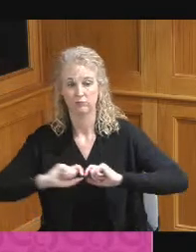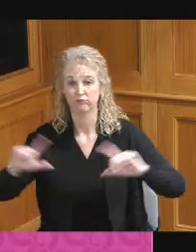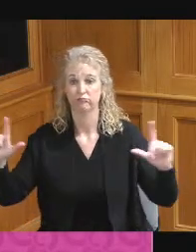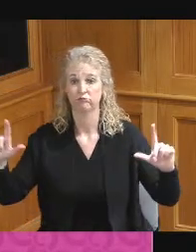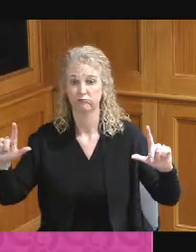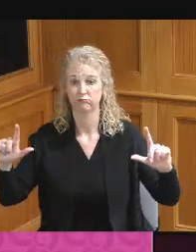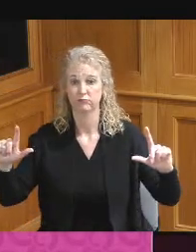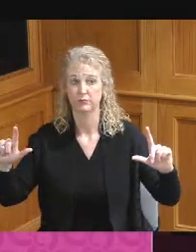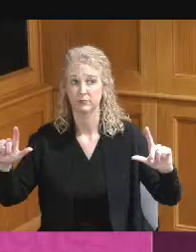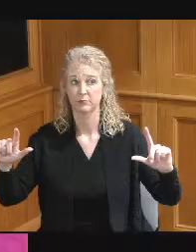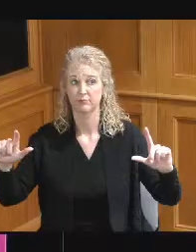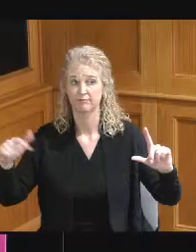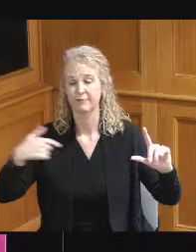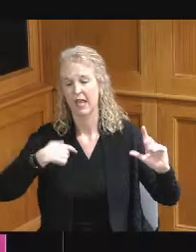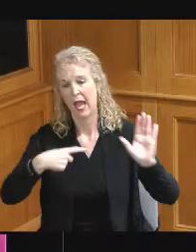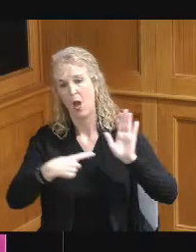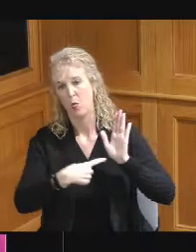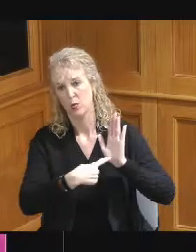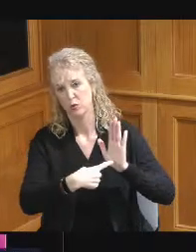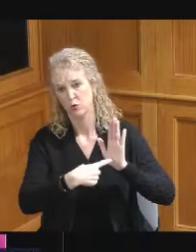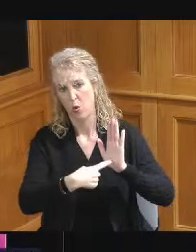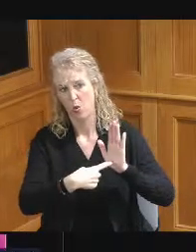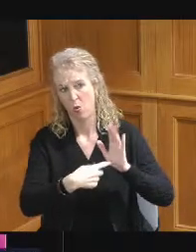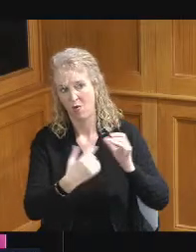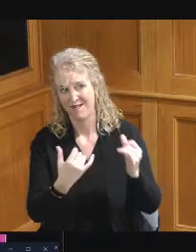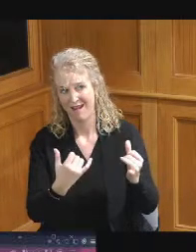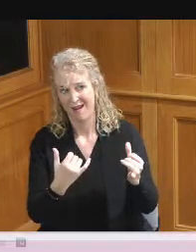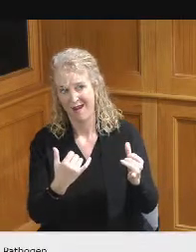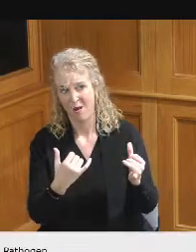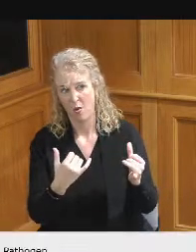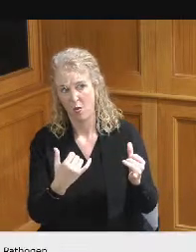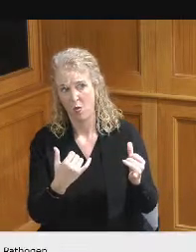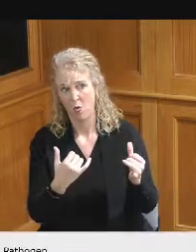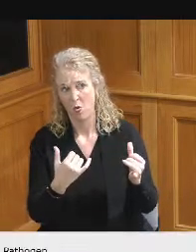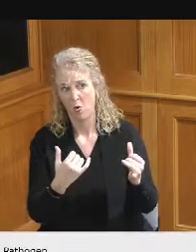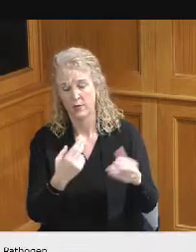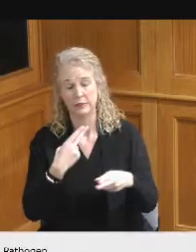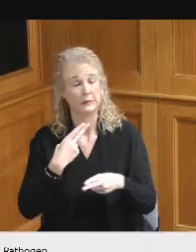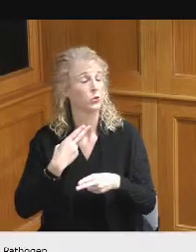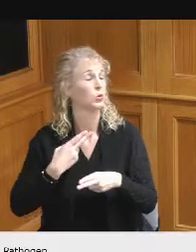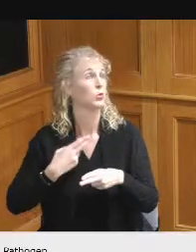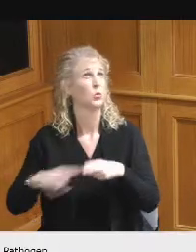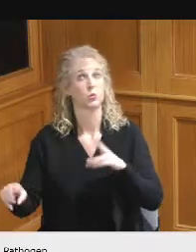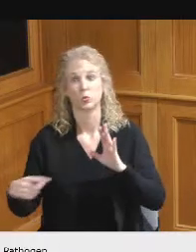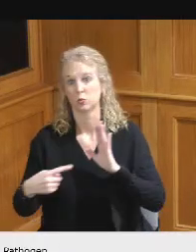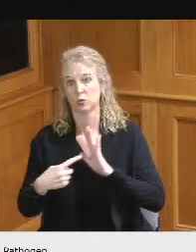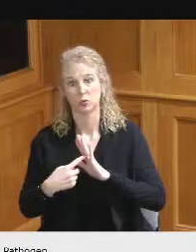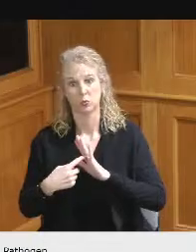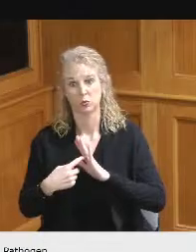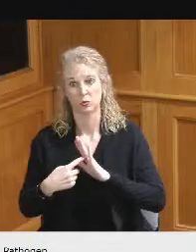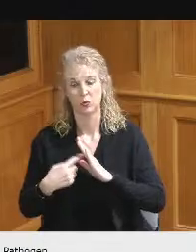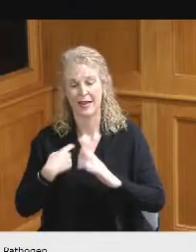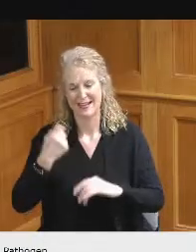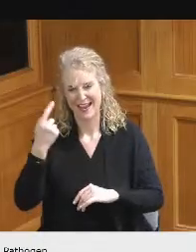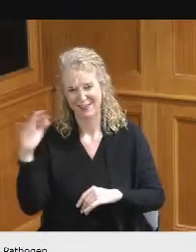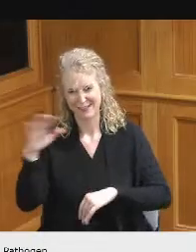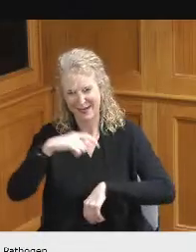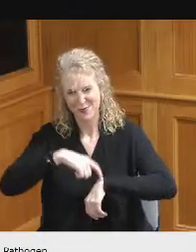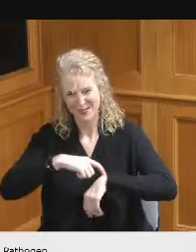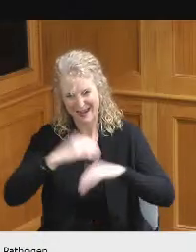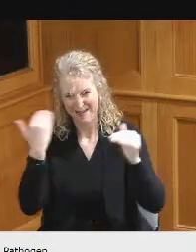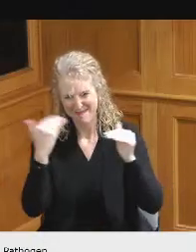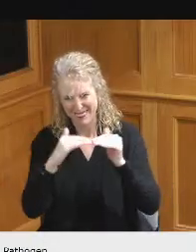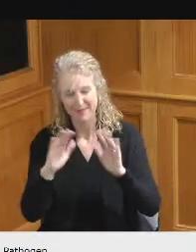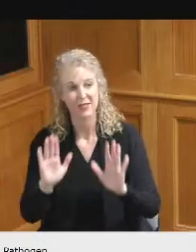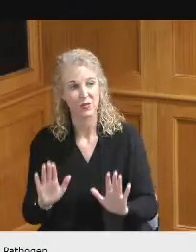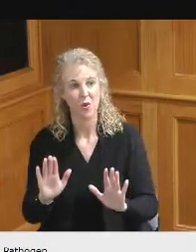SALT. I will transition now to a very brief definition because I'm mindful of time. So